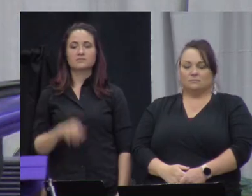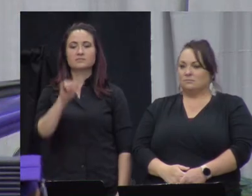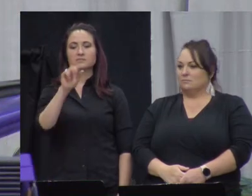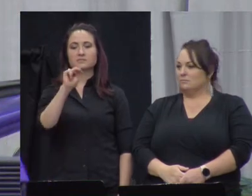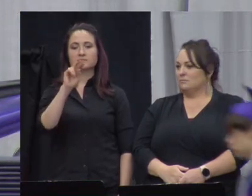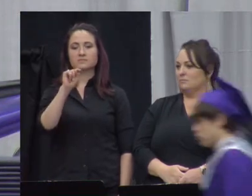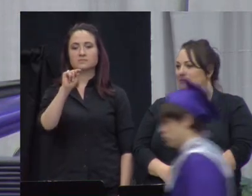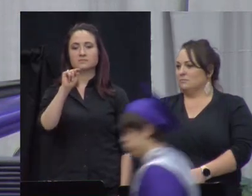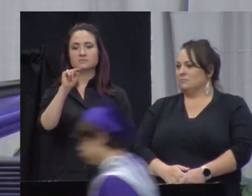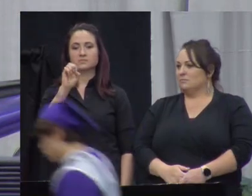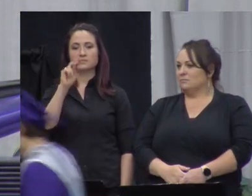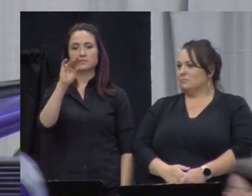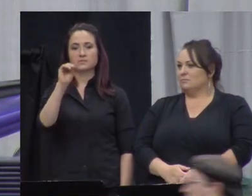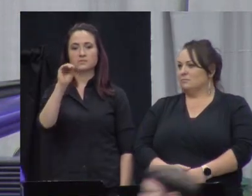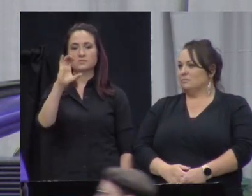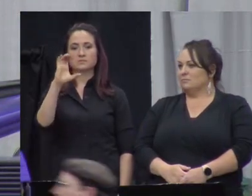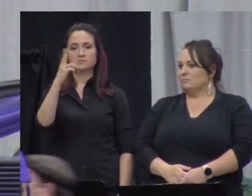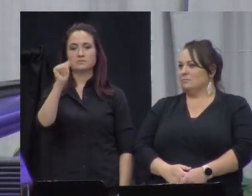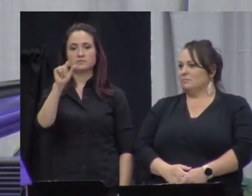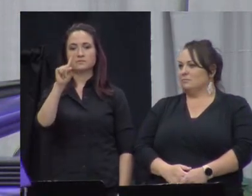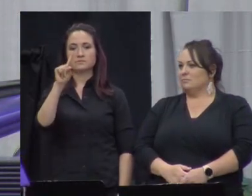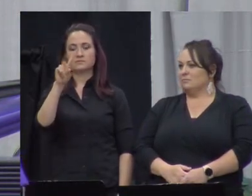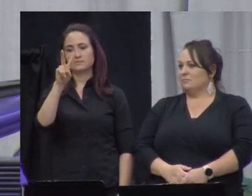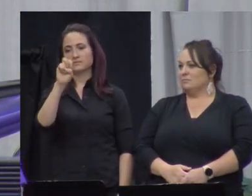Antonio Chavez.